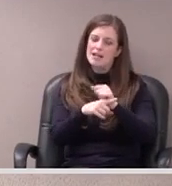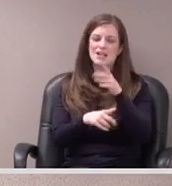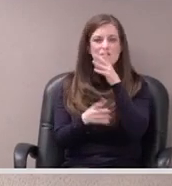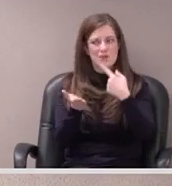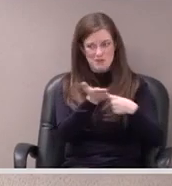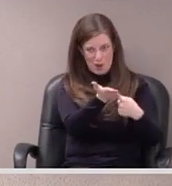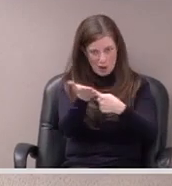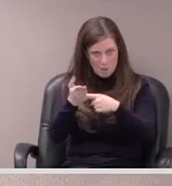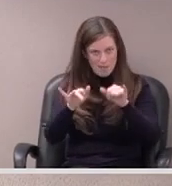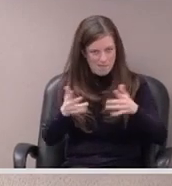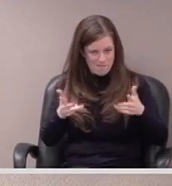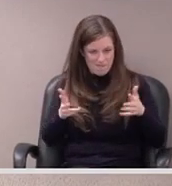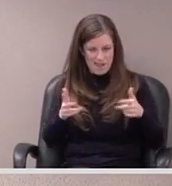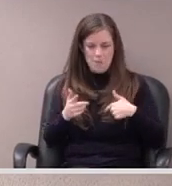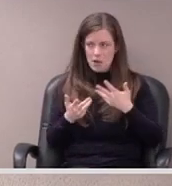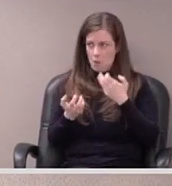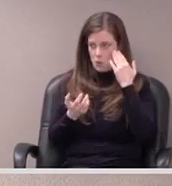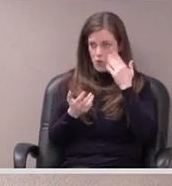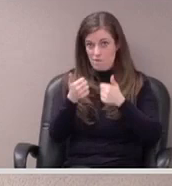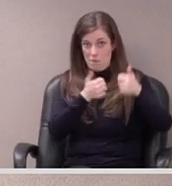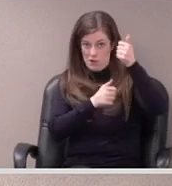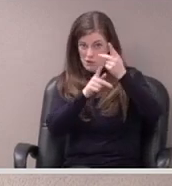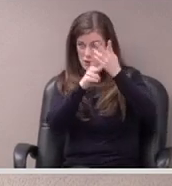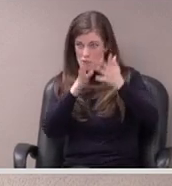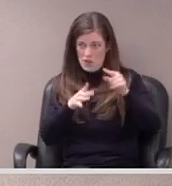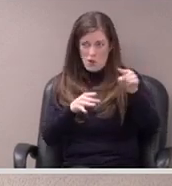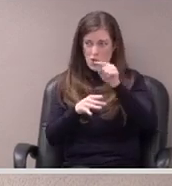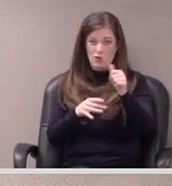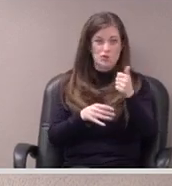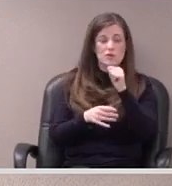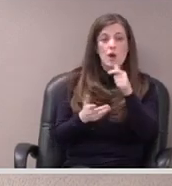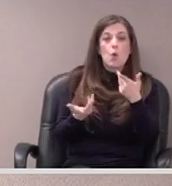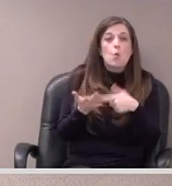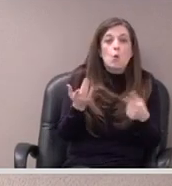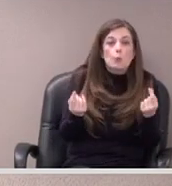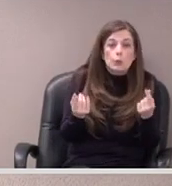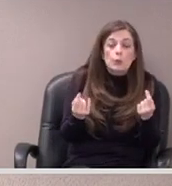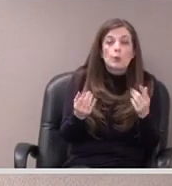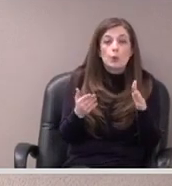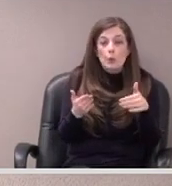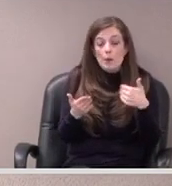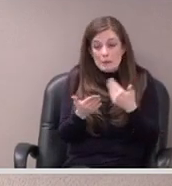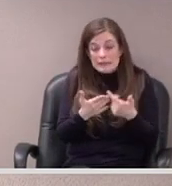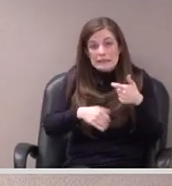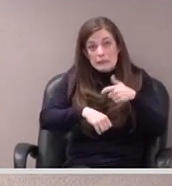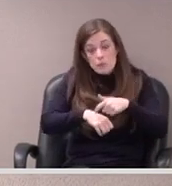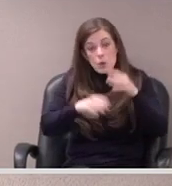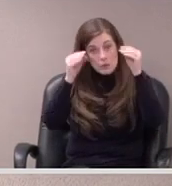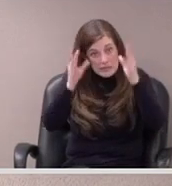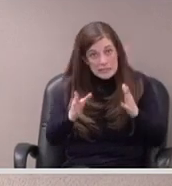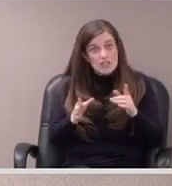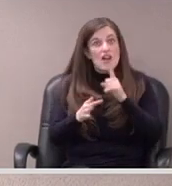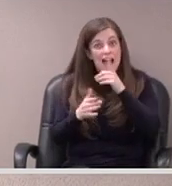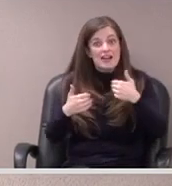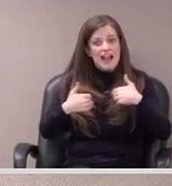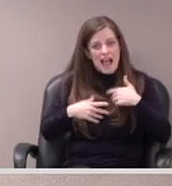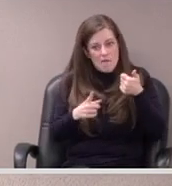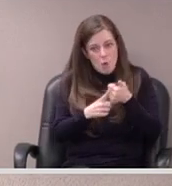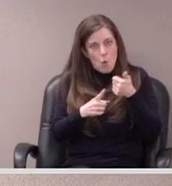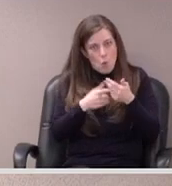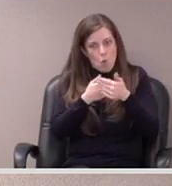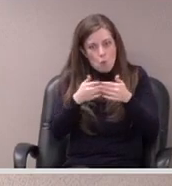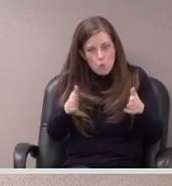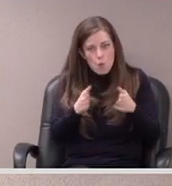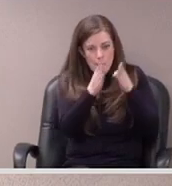either superintendent or you all or whatnot, what are we going to do about getting to a point where our teachers actually have a home room and they